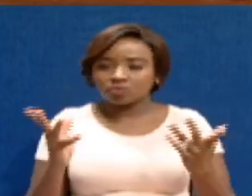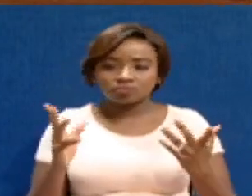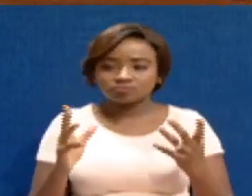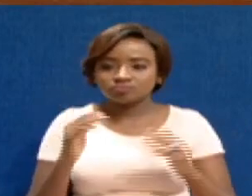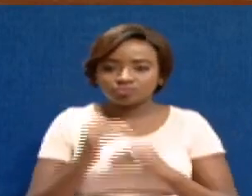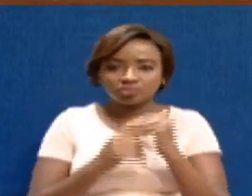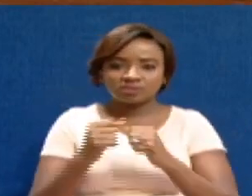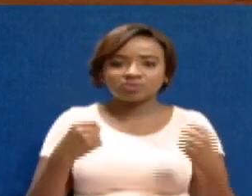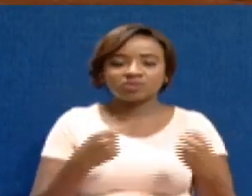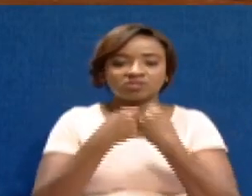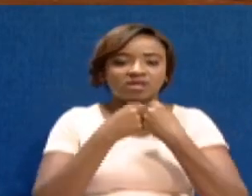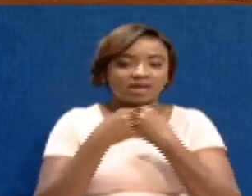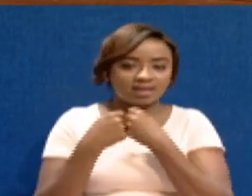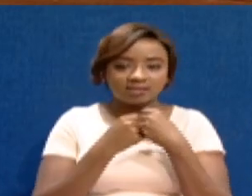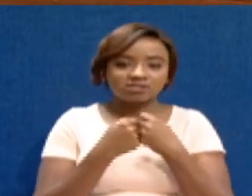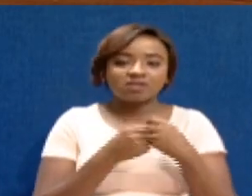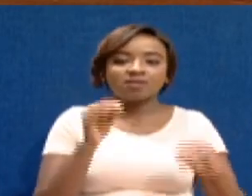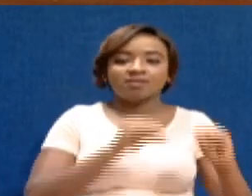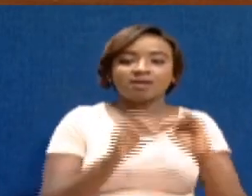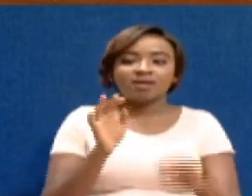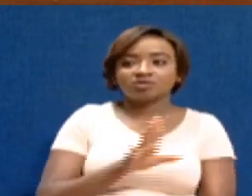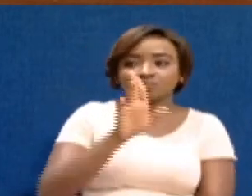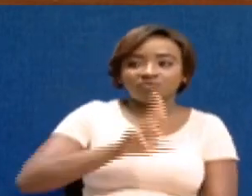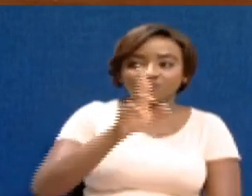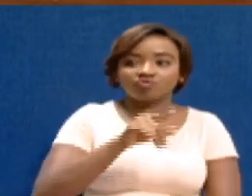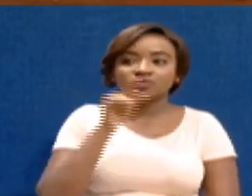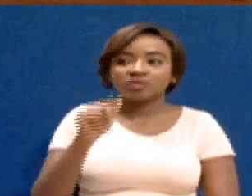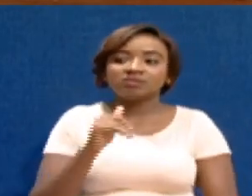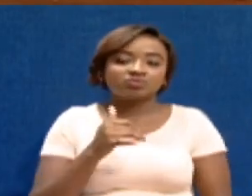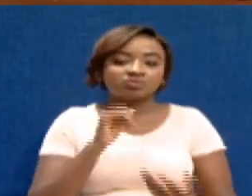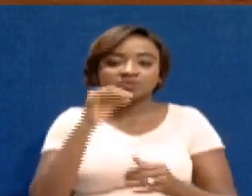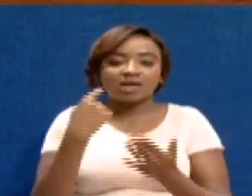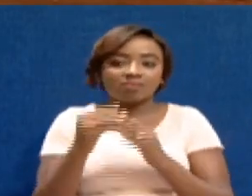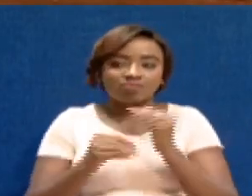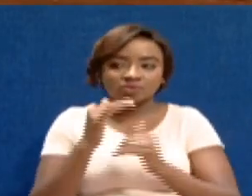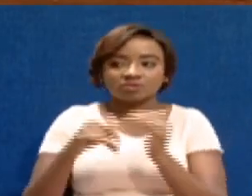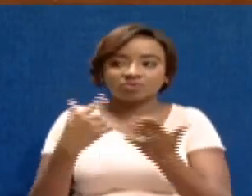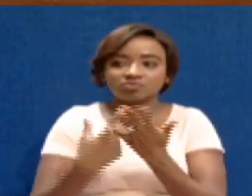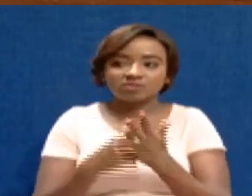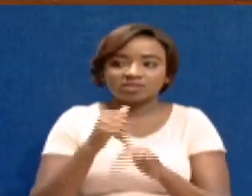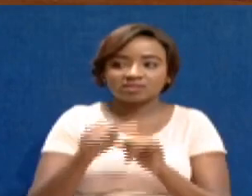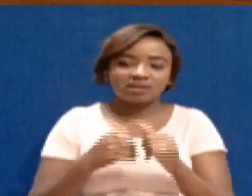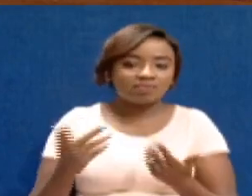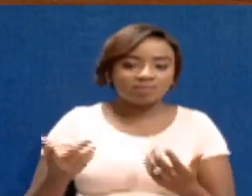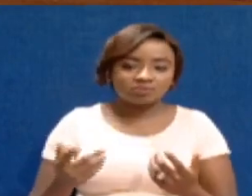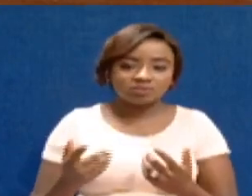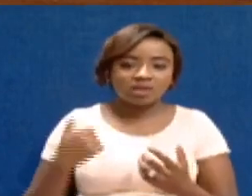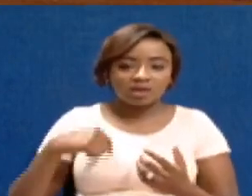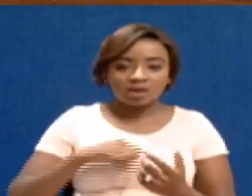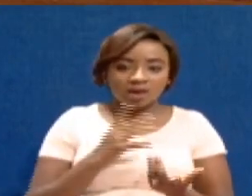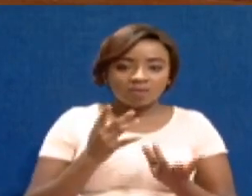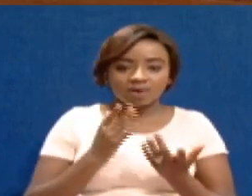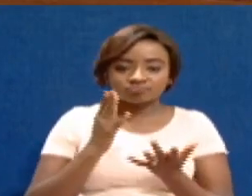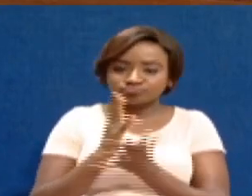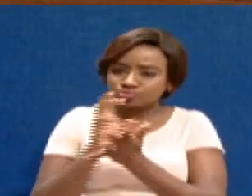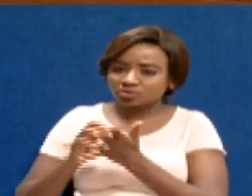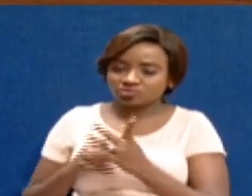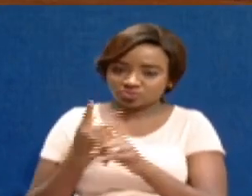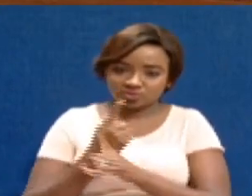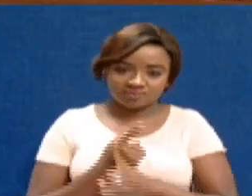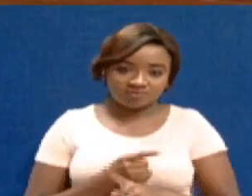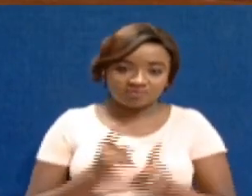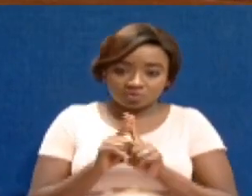they were at all times aware, and you could have taken the proposals. To say that nobody was aware of this is